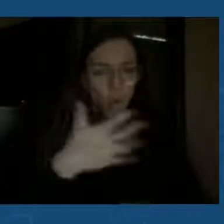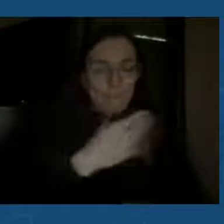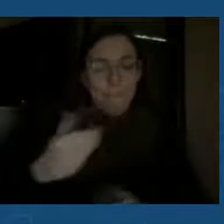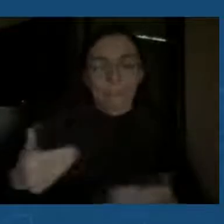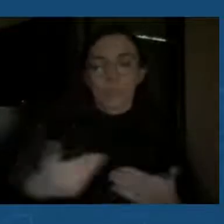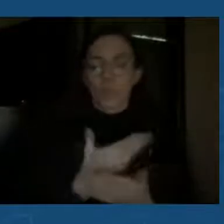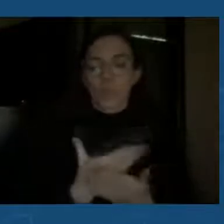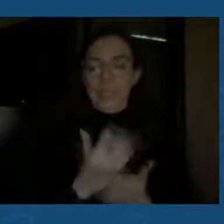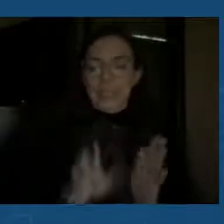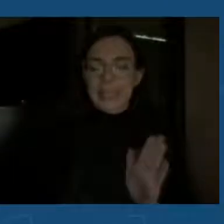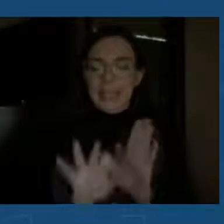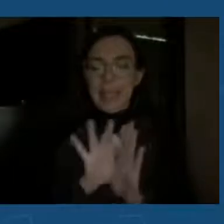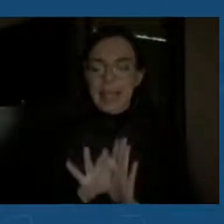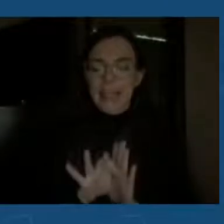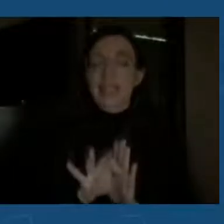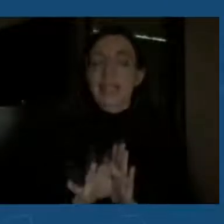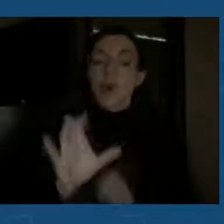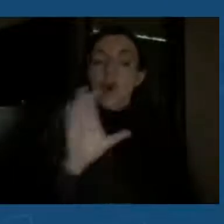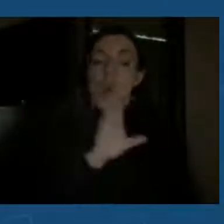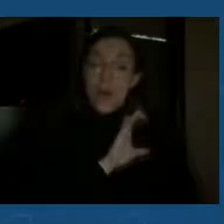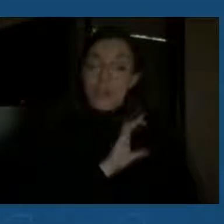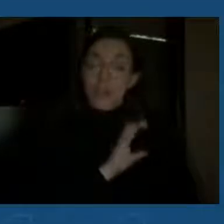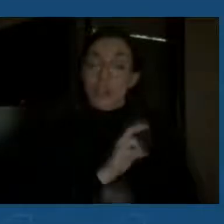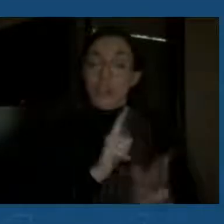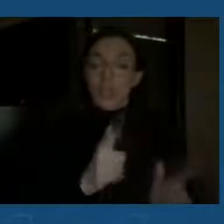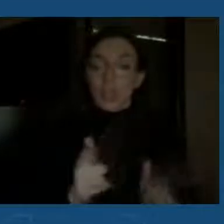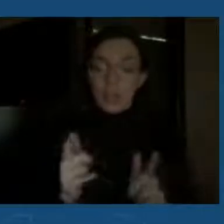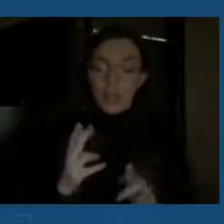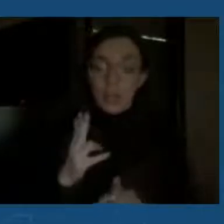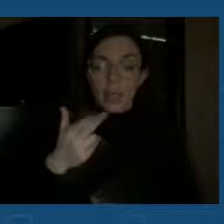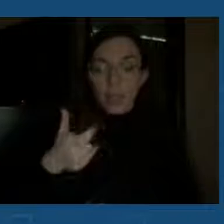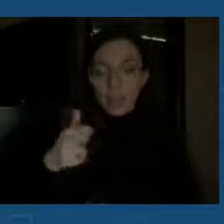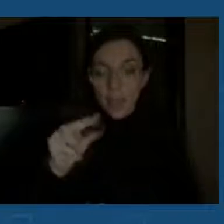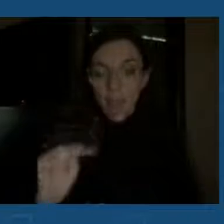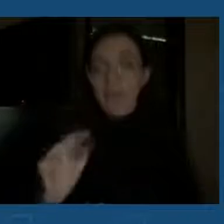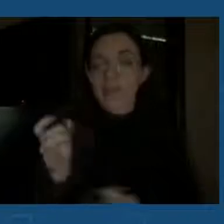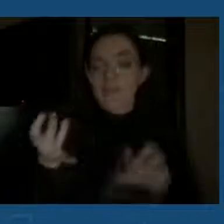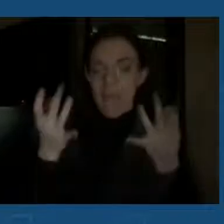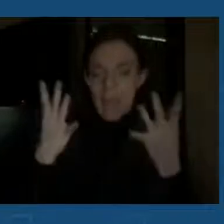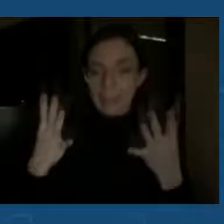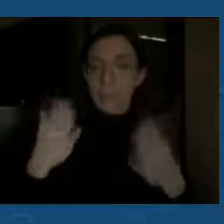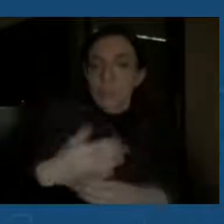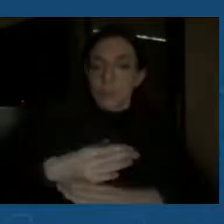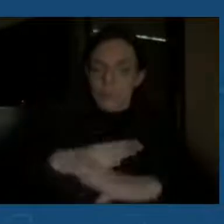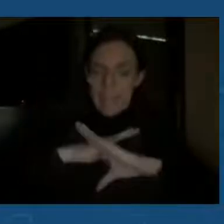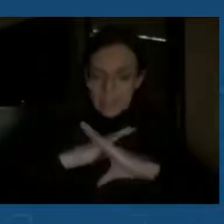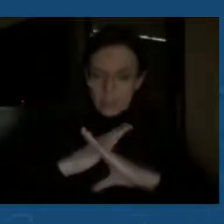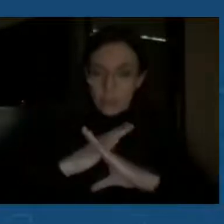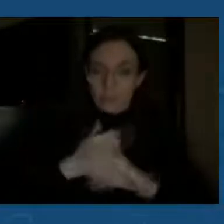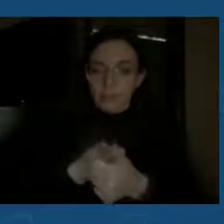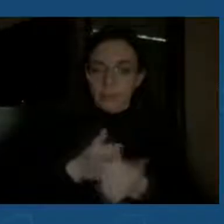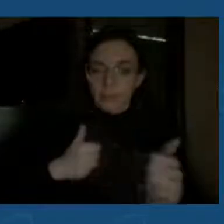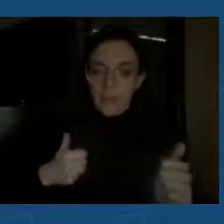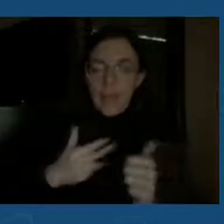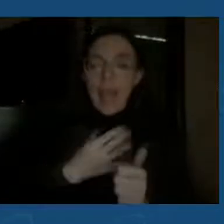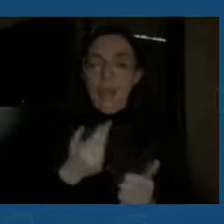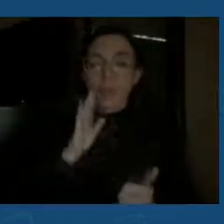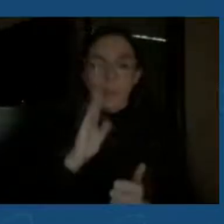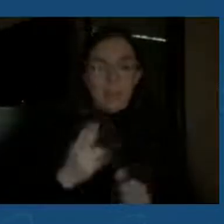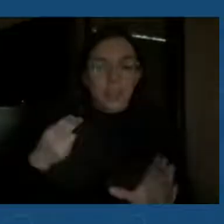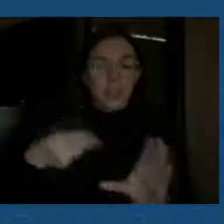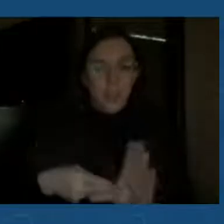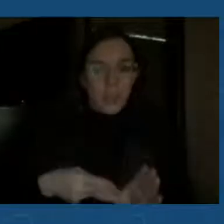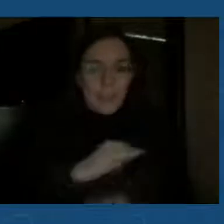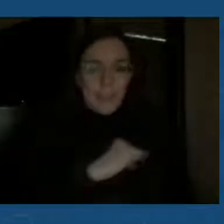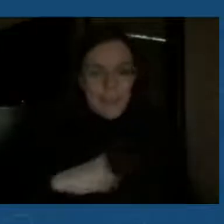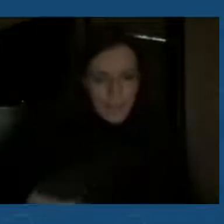Office of Gun Violence Prevention. We've not had someone in that position before. Kellyanna Thomas. I'll be joining Mayor Walsh. I'll be joining Council